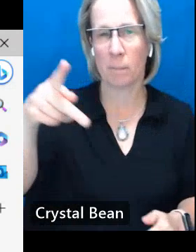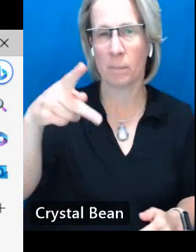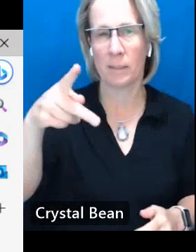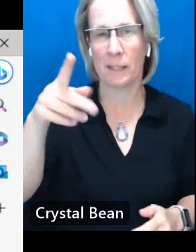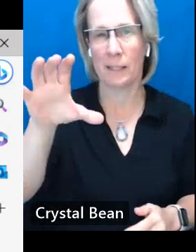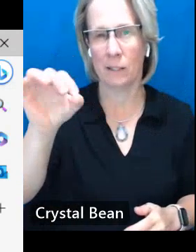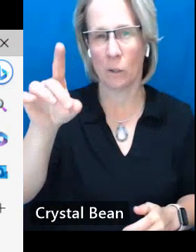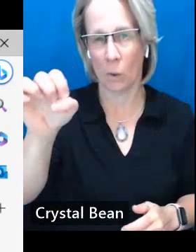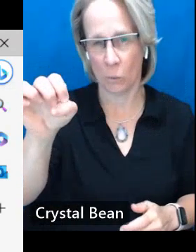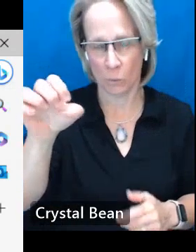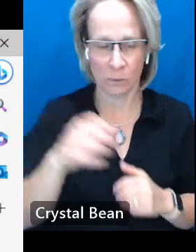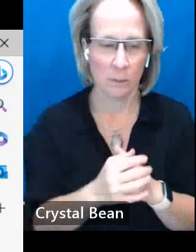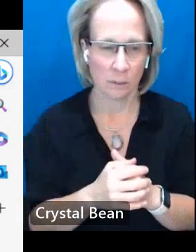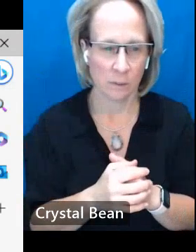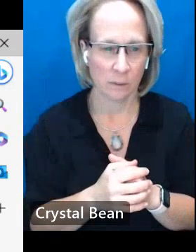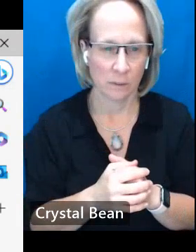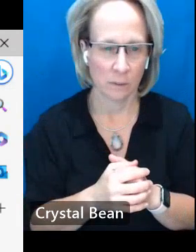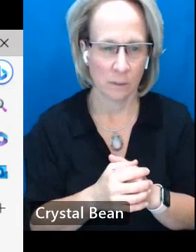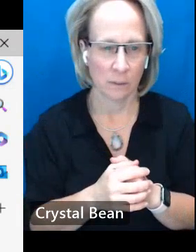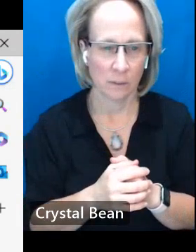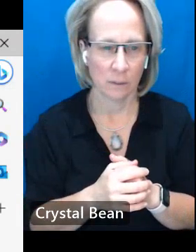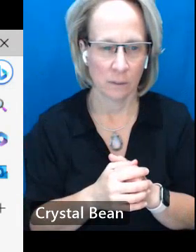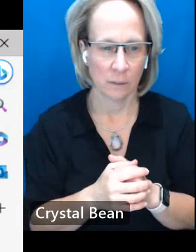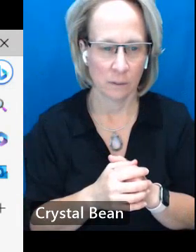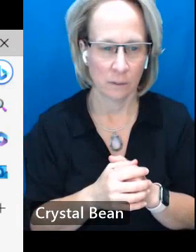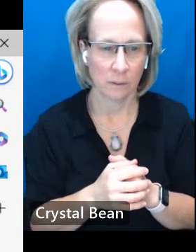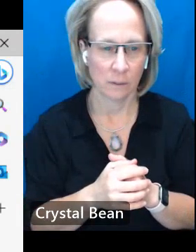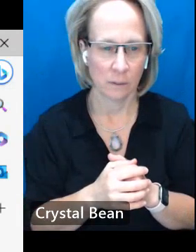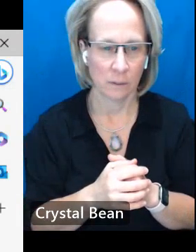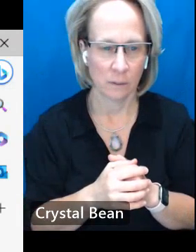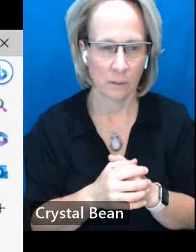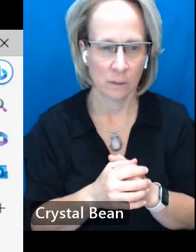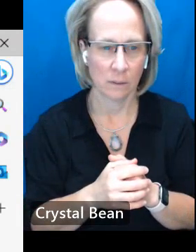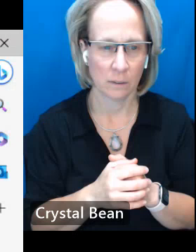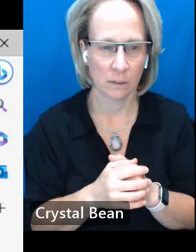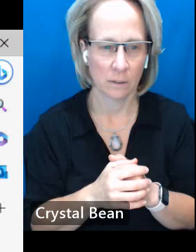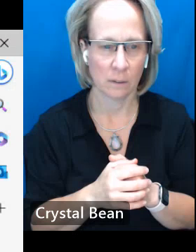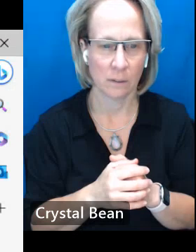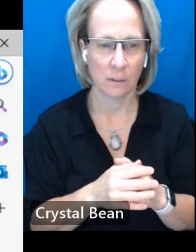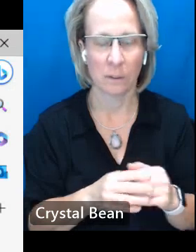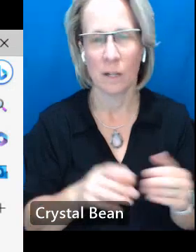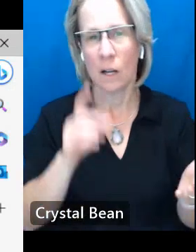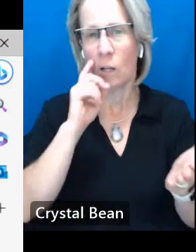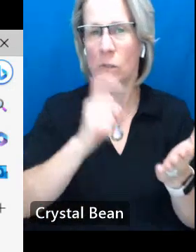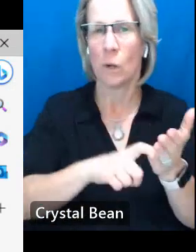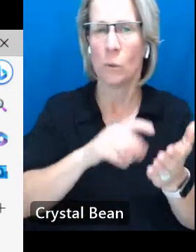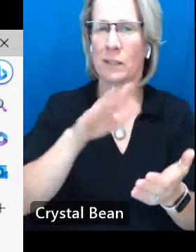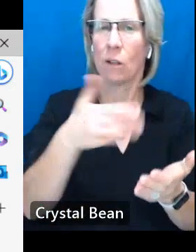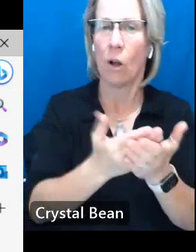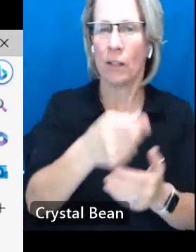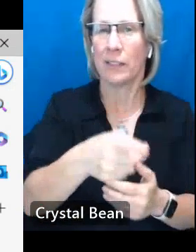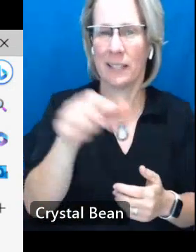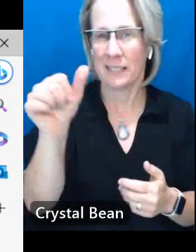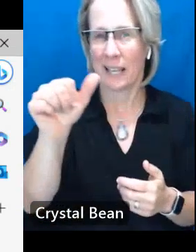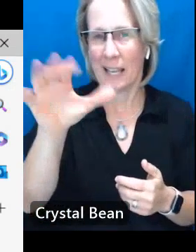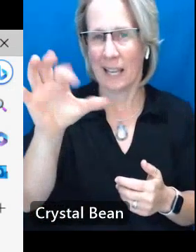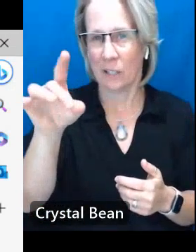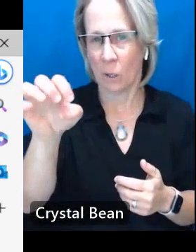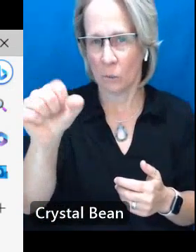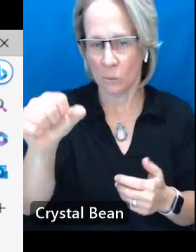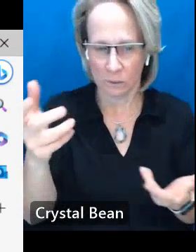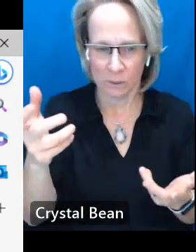But notice that, that all these A codes and 10-digit codes, they're all in here as well, right? So this is where you have to